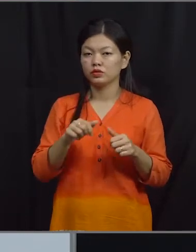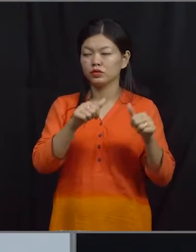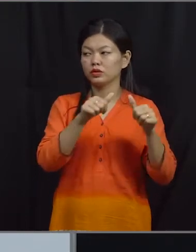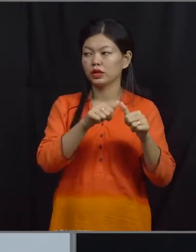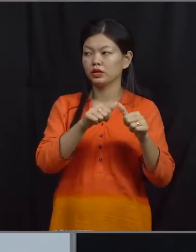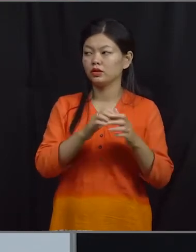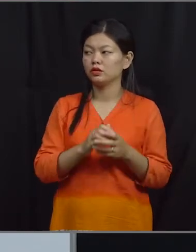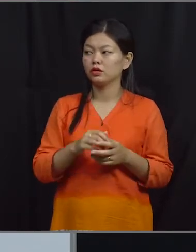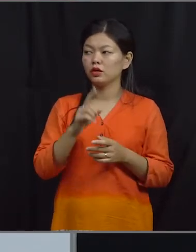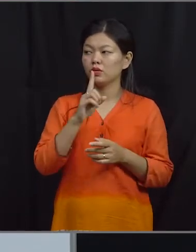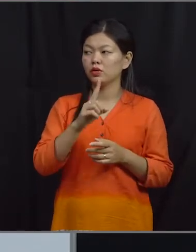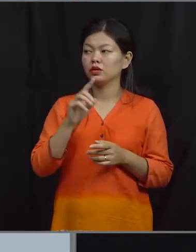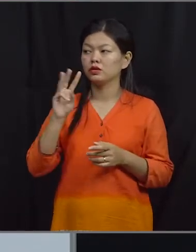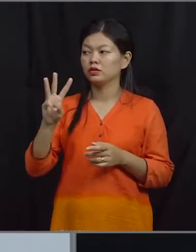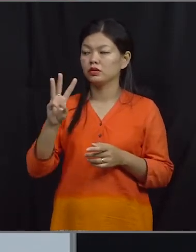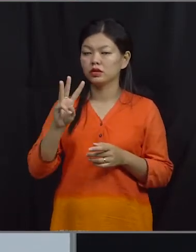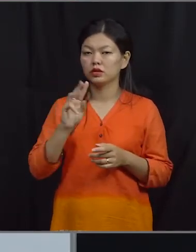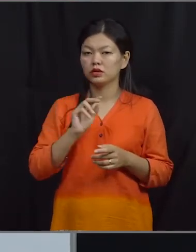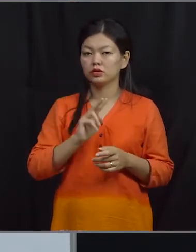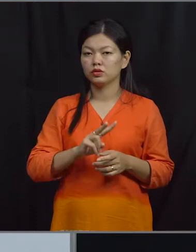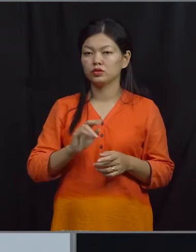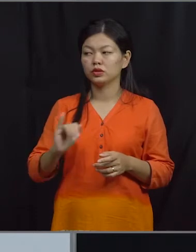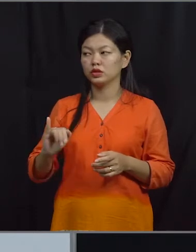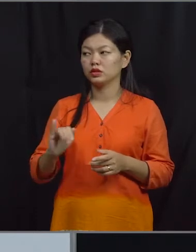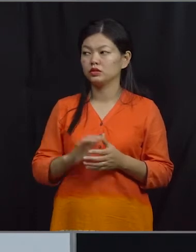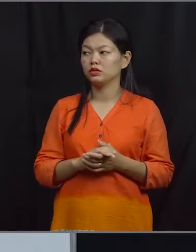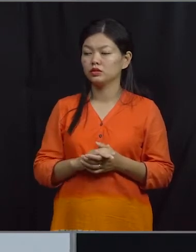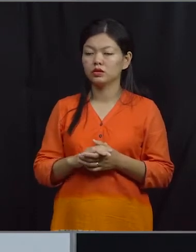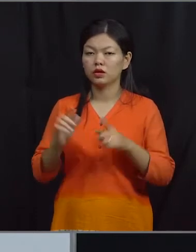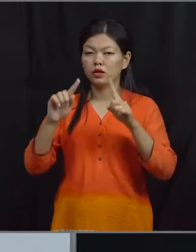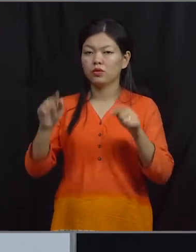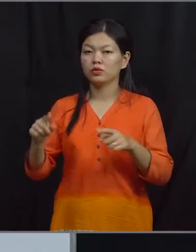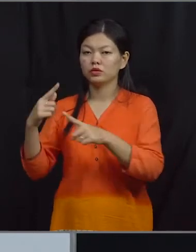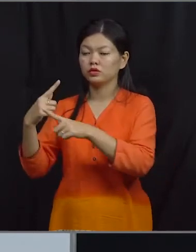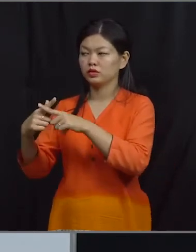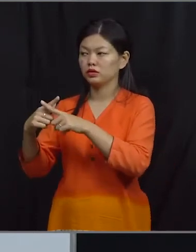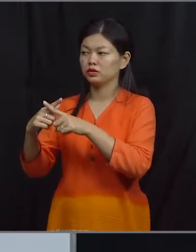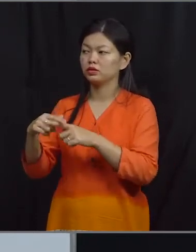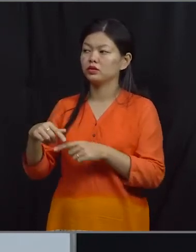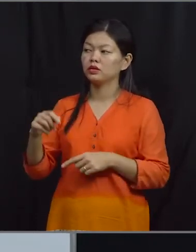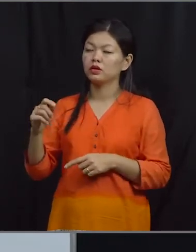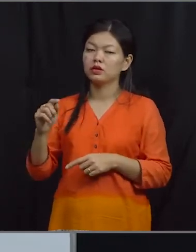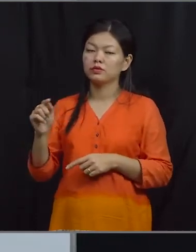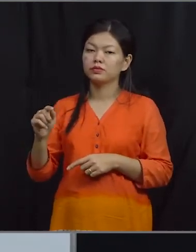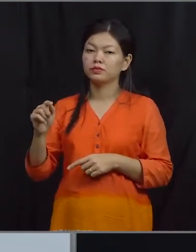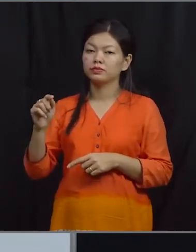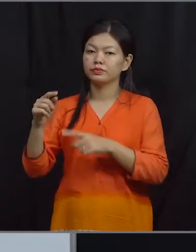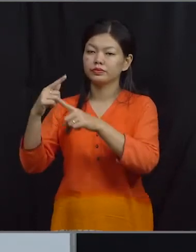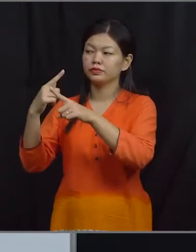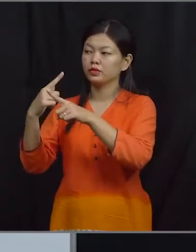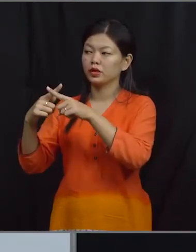1, 3, 2, 6, and then x is the variable matrix. Here we have only two variables, that is x,